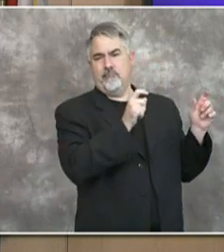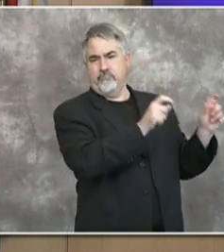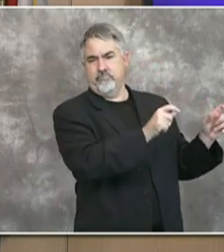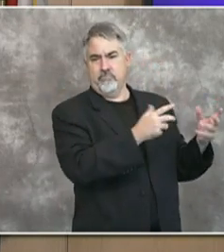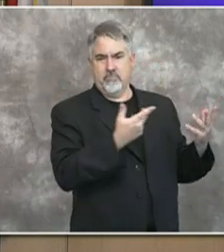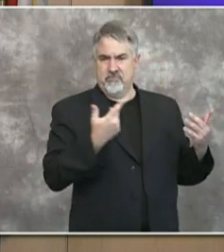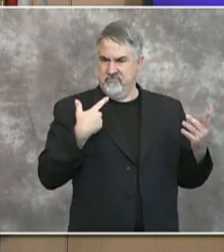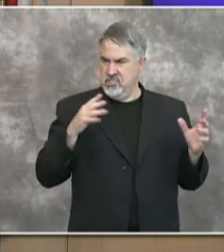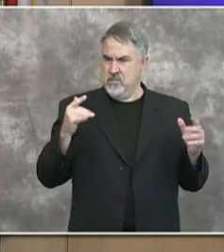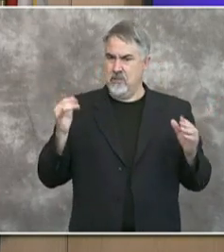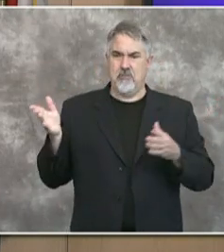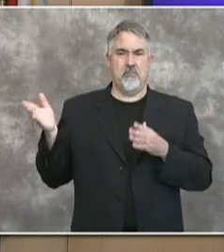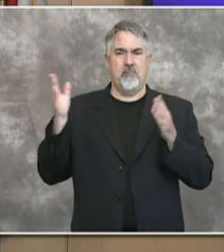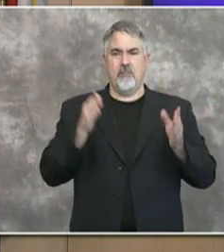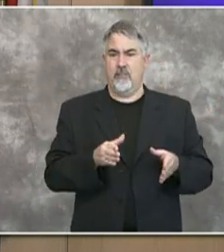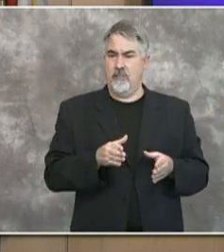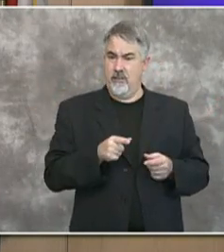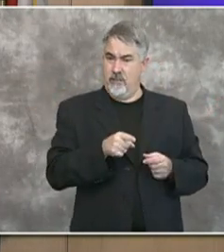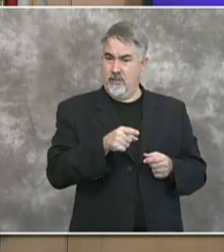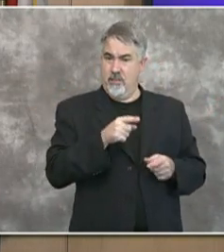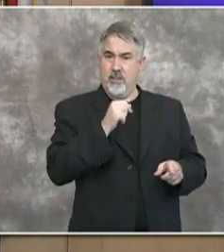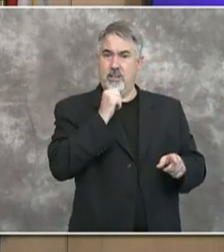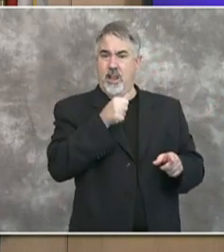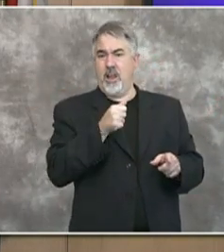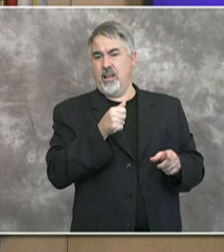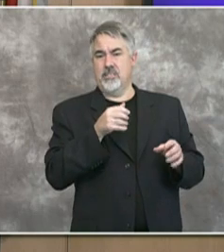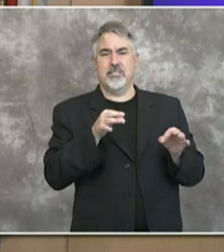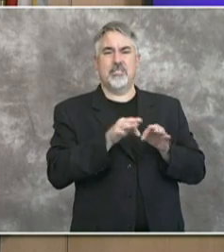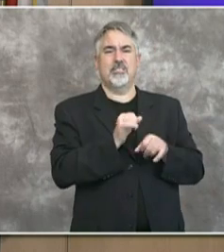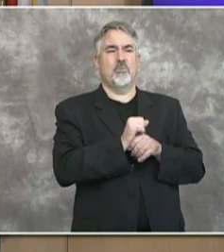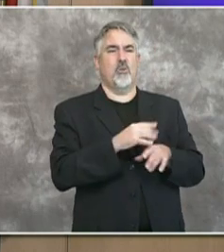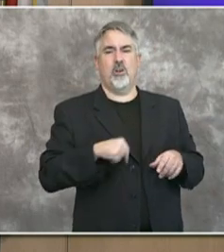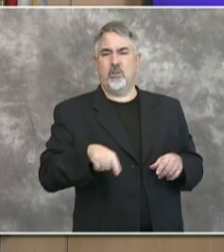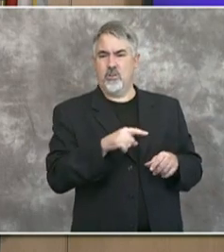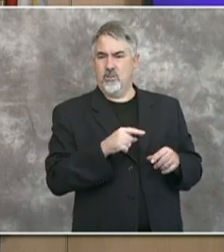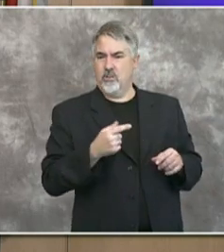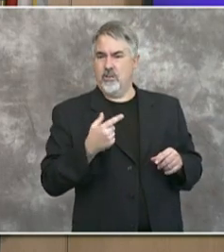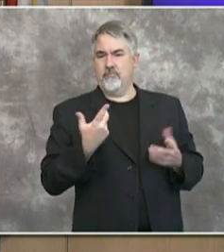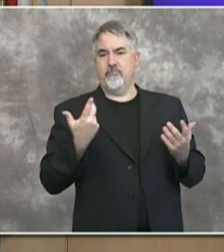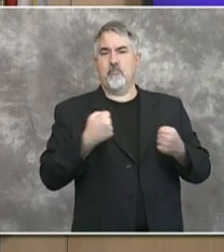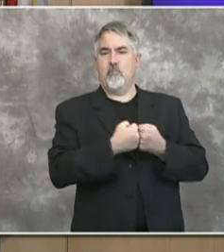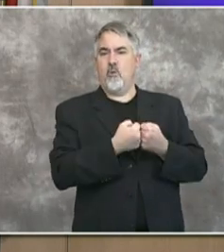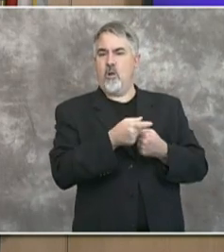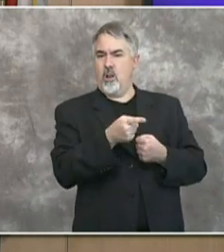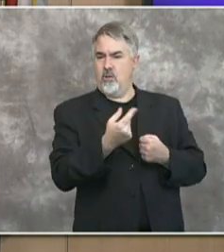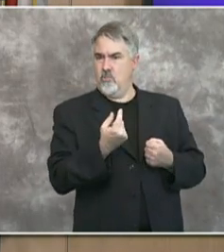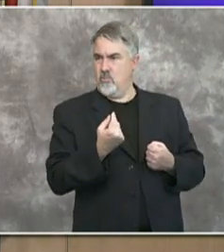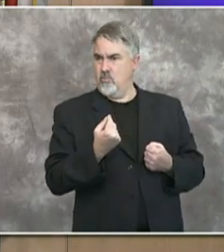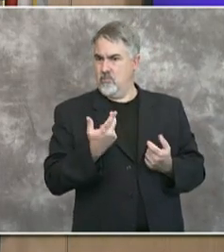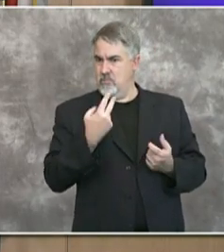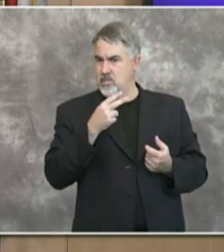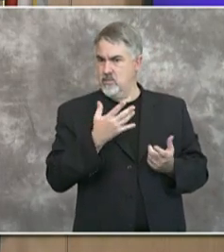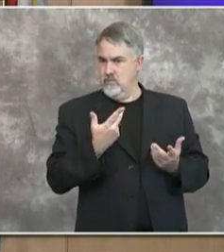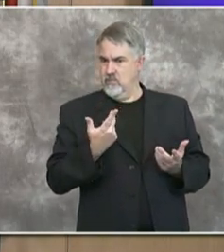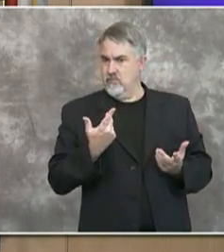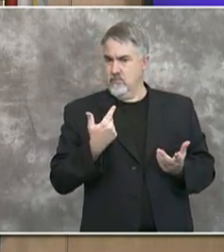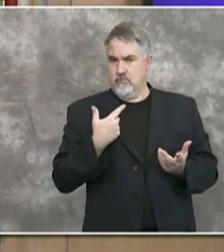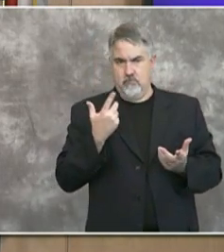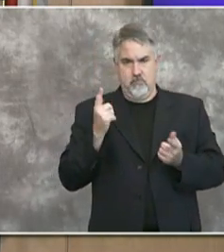that same thing for non-essential workers for visitors coming across from Mexico.